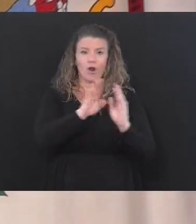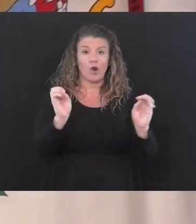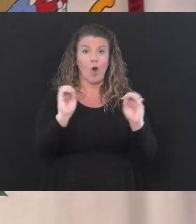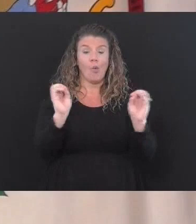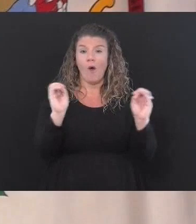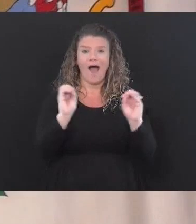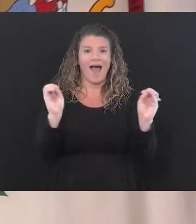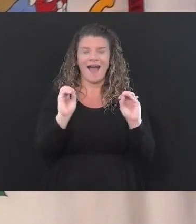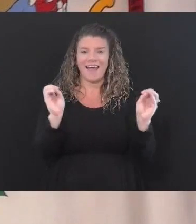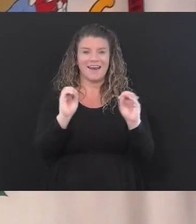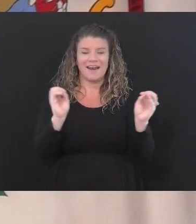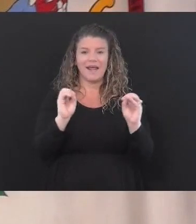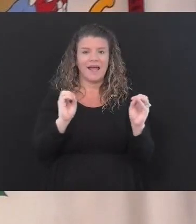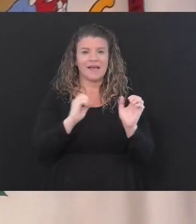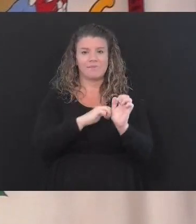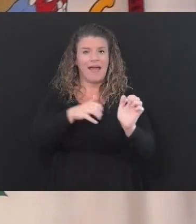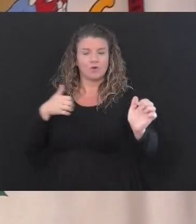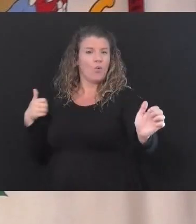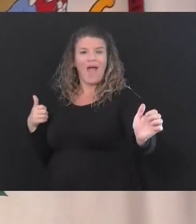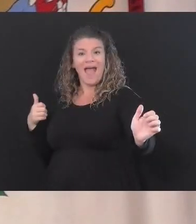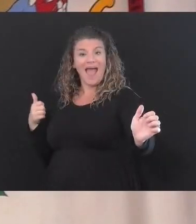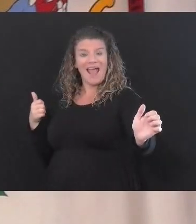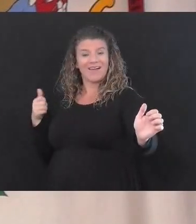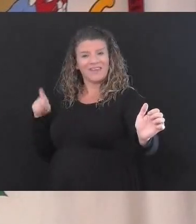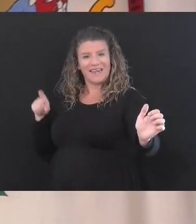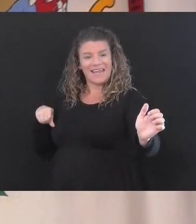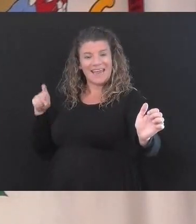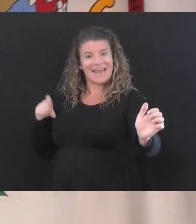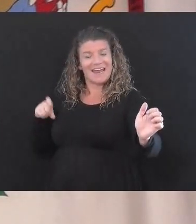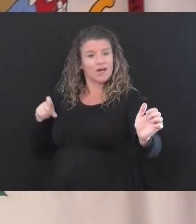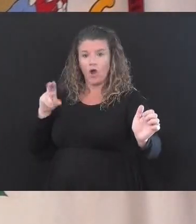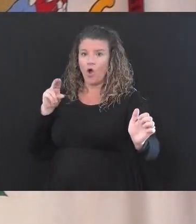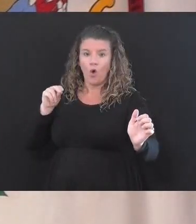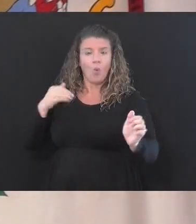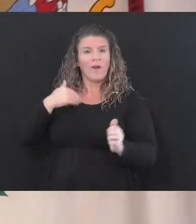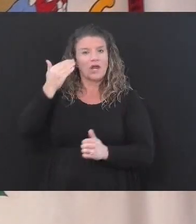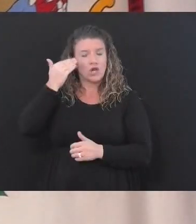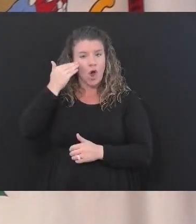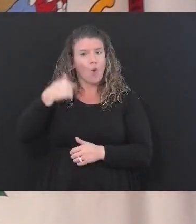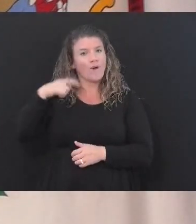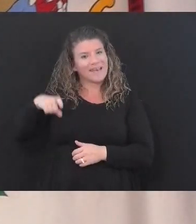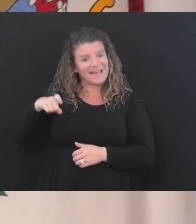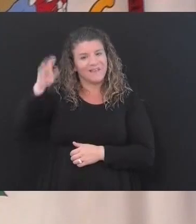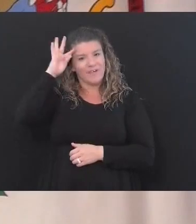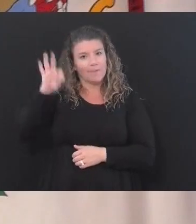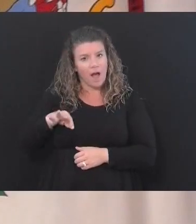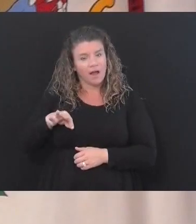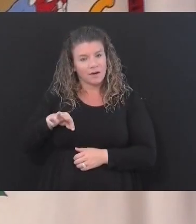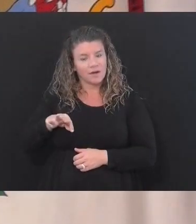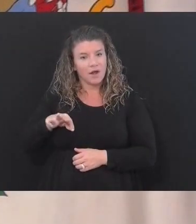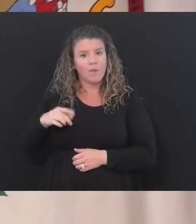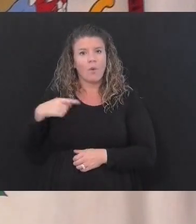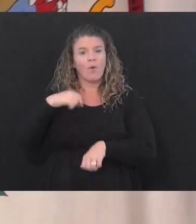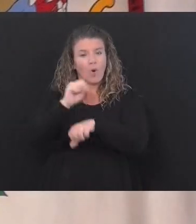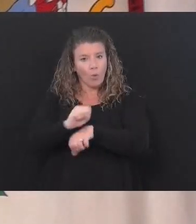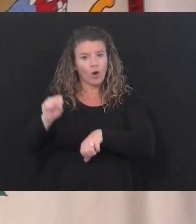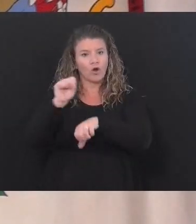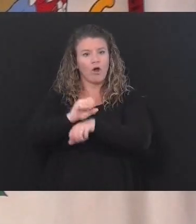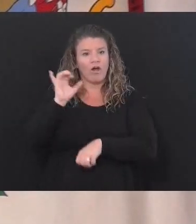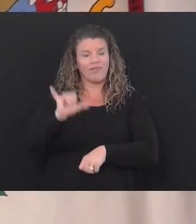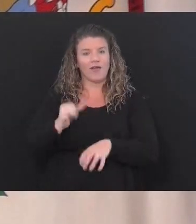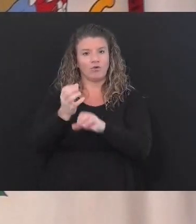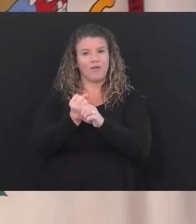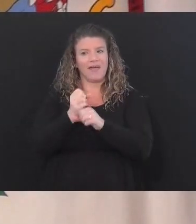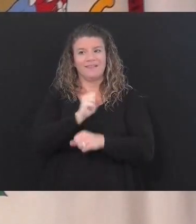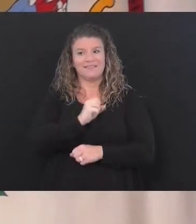one has backed away from the need of the Fairmont Regional Hospital and the need to get that